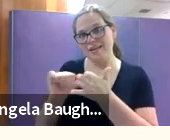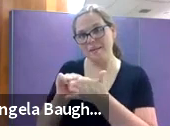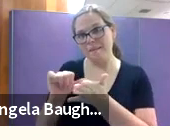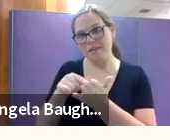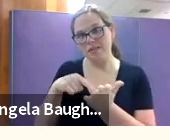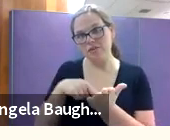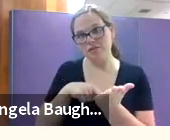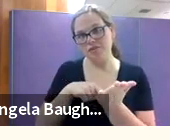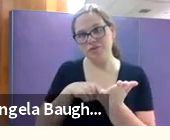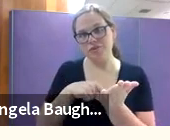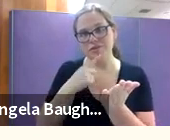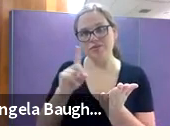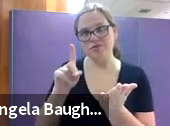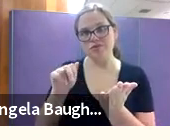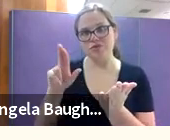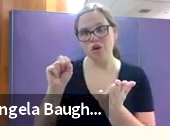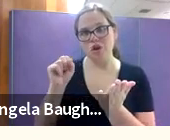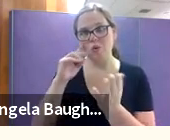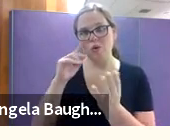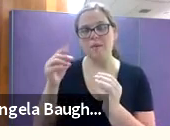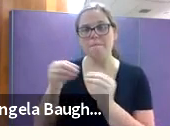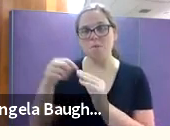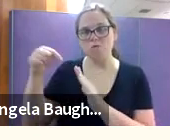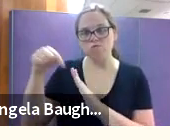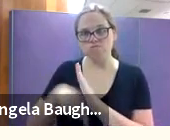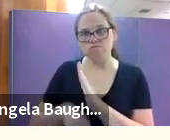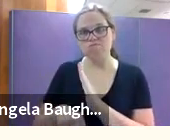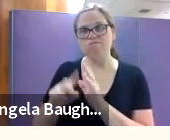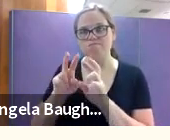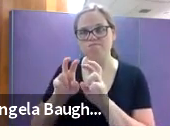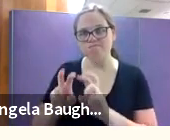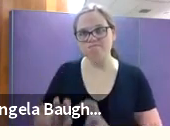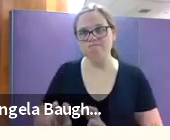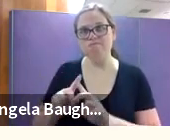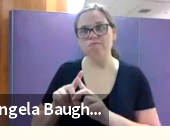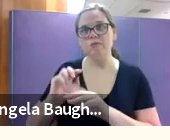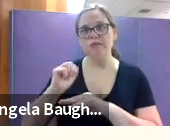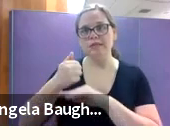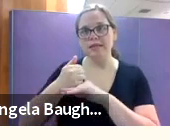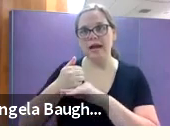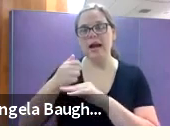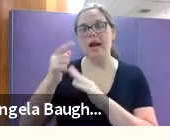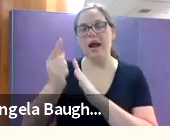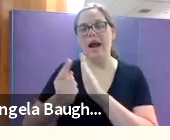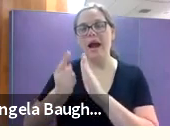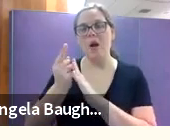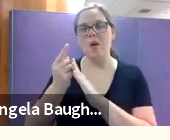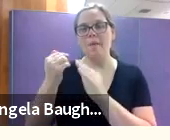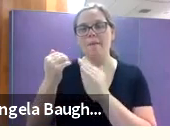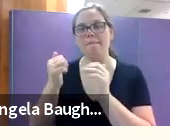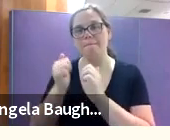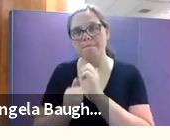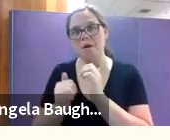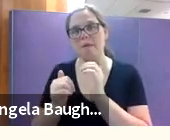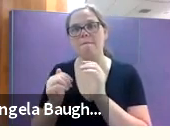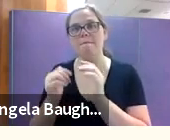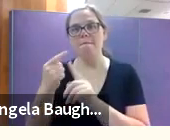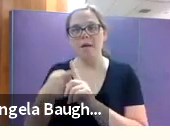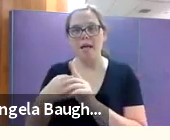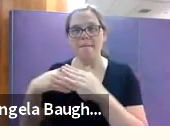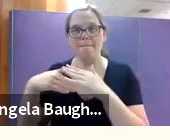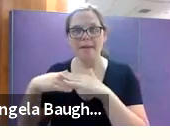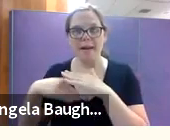that DARS will complete a deeper analysis surrounding the 70-hour per month minimum for lettuce EES and provide feedback